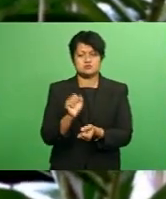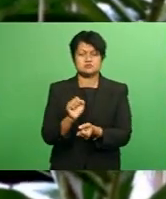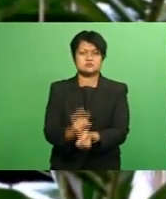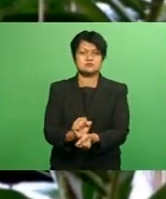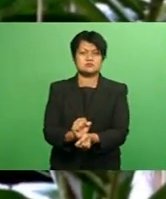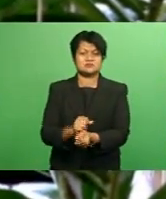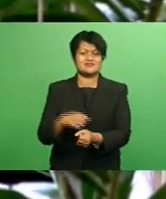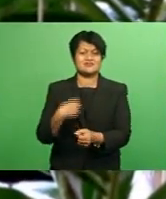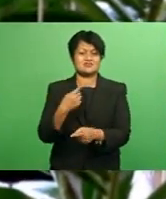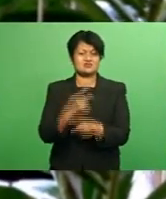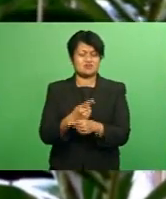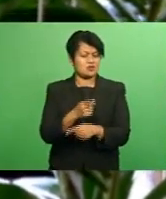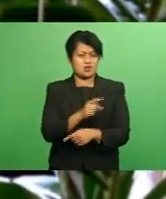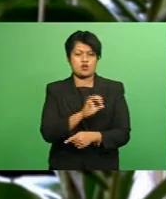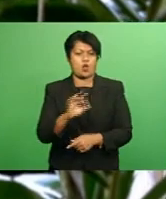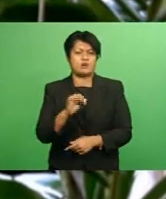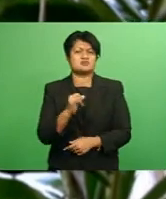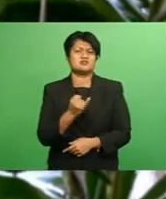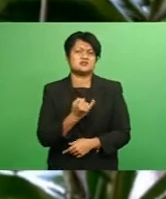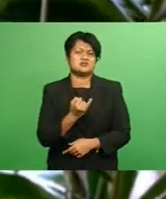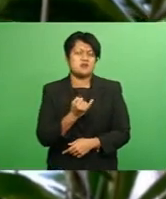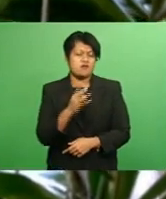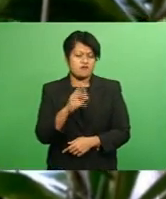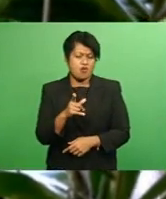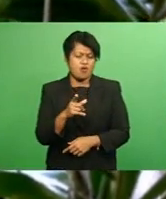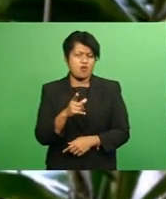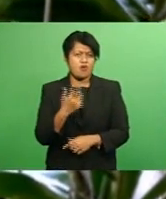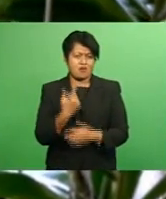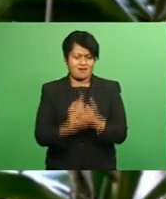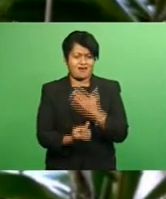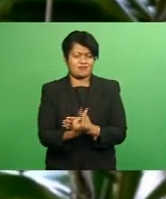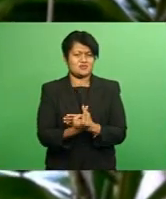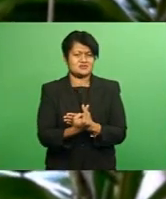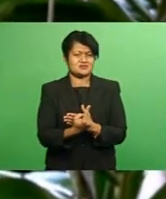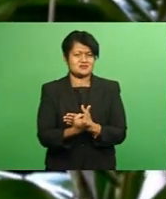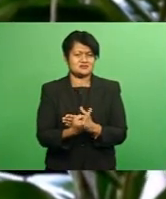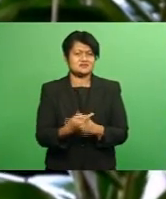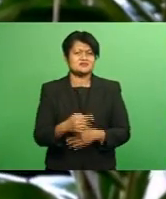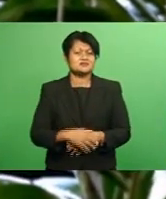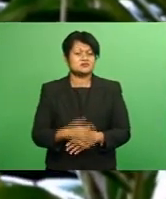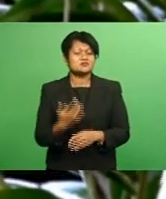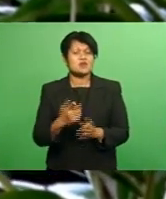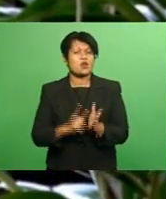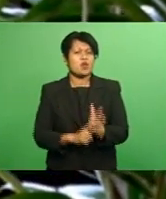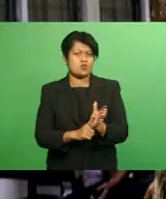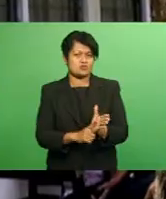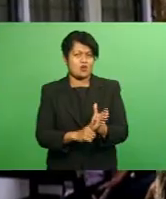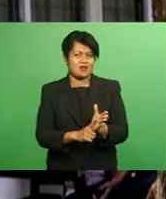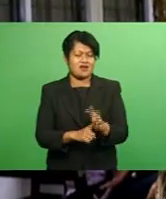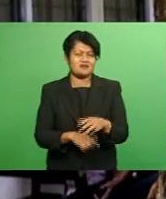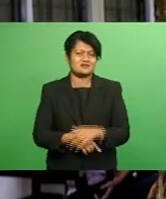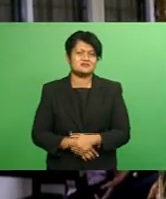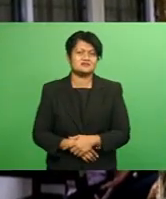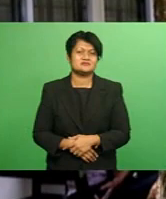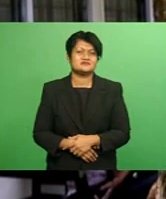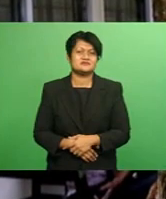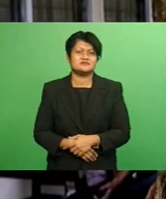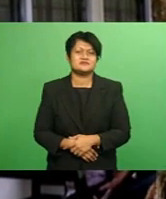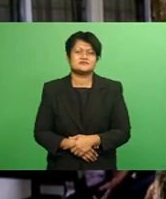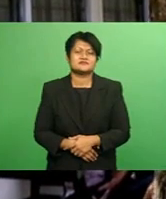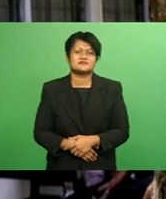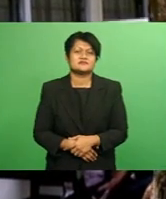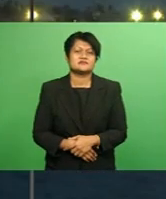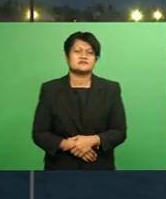has pleaded not guilty to the charges and has been transferred to Natambua Remand Center in Lautoka. Apinisong Grandobu,